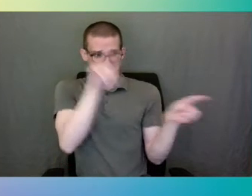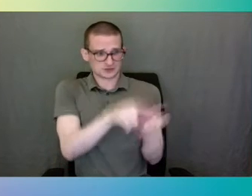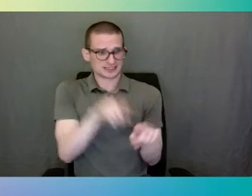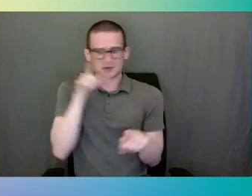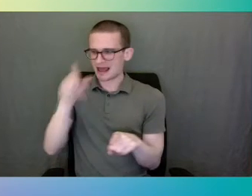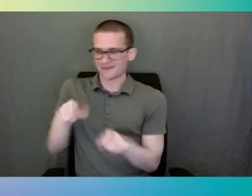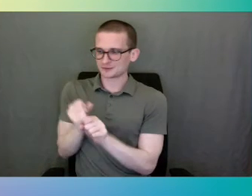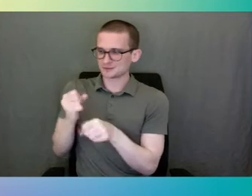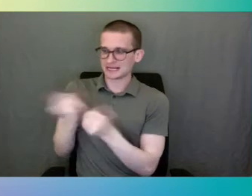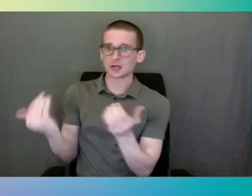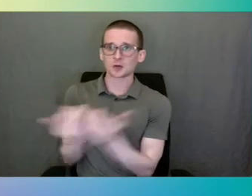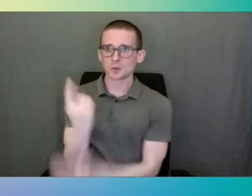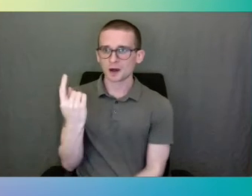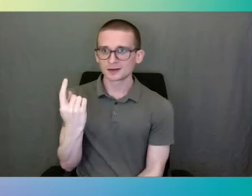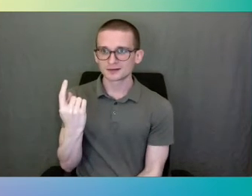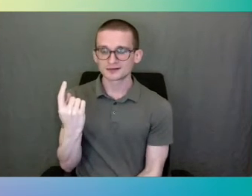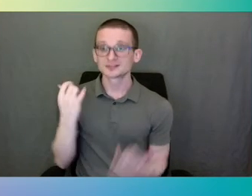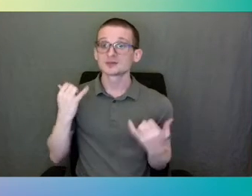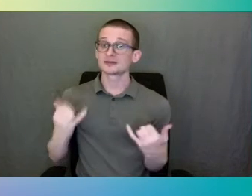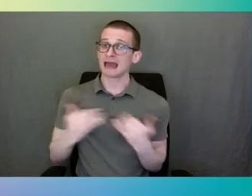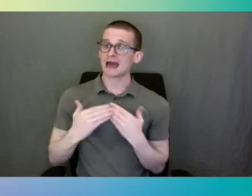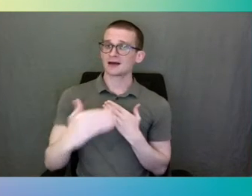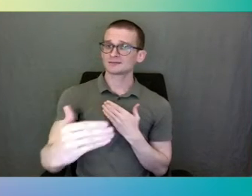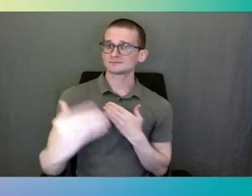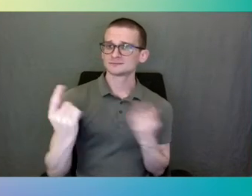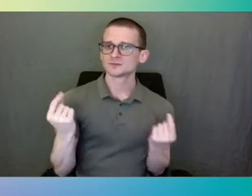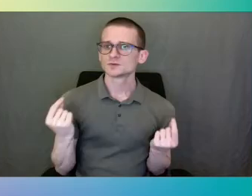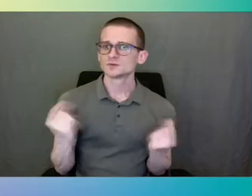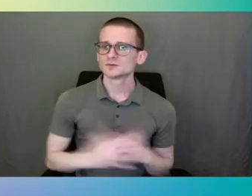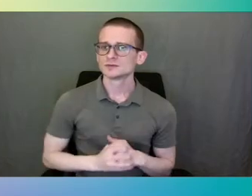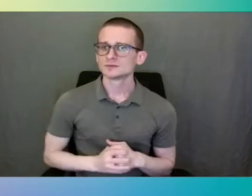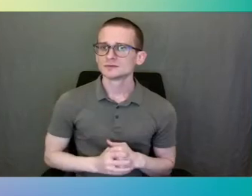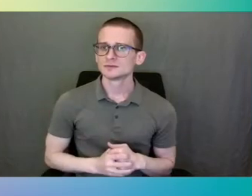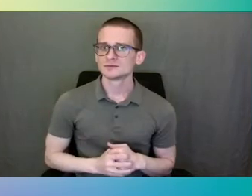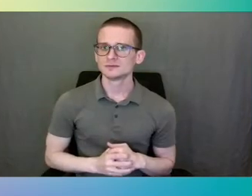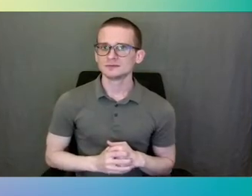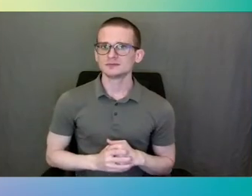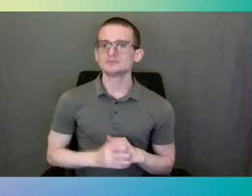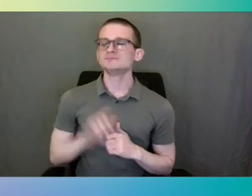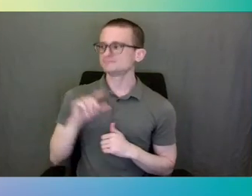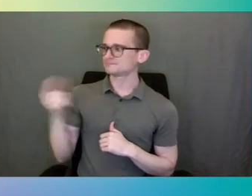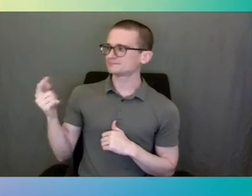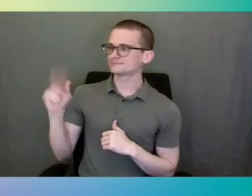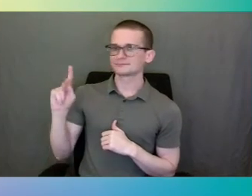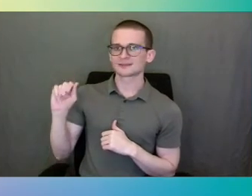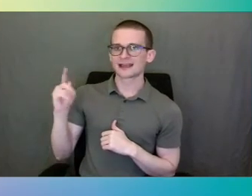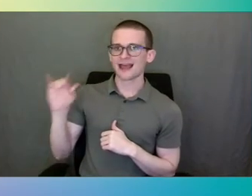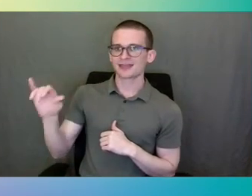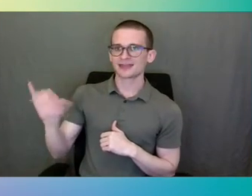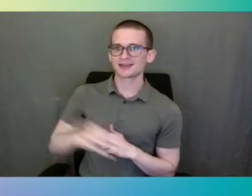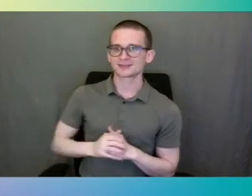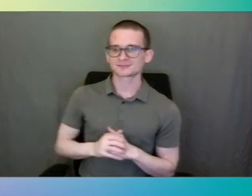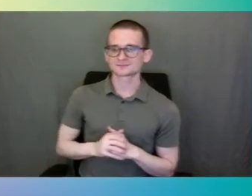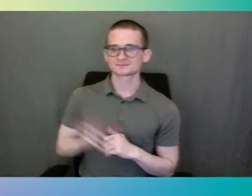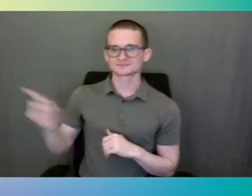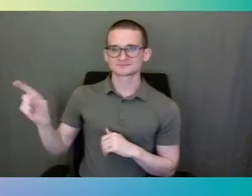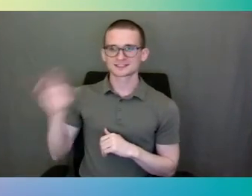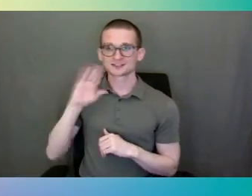from here? Where do we go from here? Let's turn it back over to Kathy, and she's going to let us